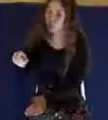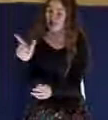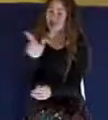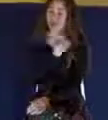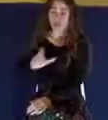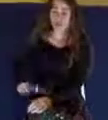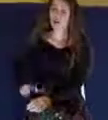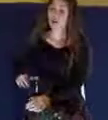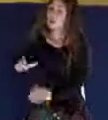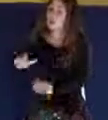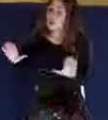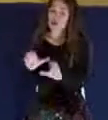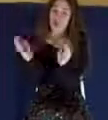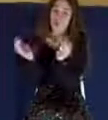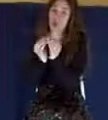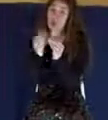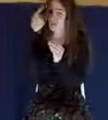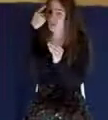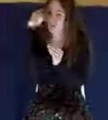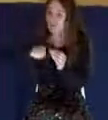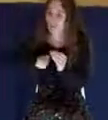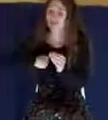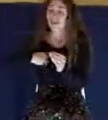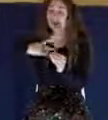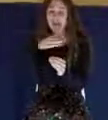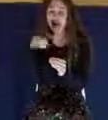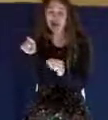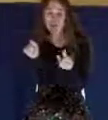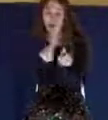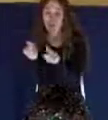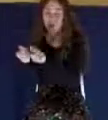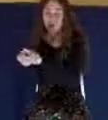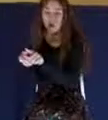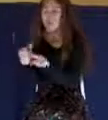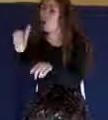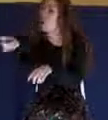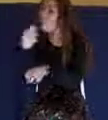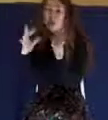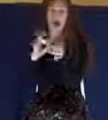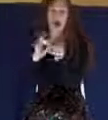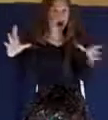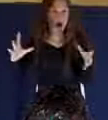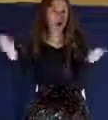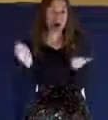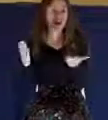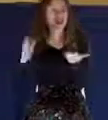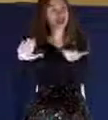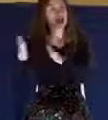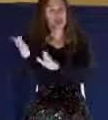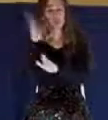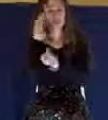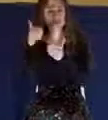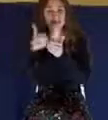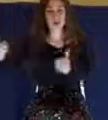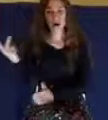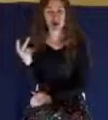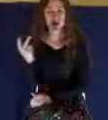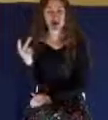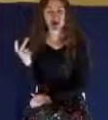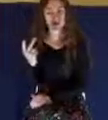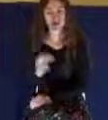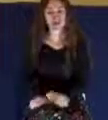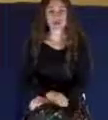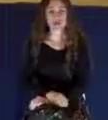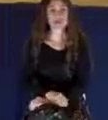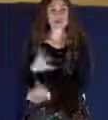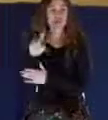aught but death part thee and me." And when she saw that she was steadfastly minded to